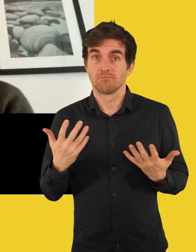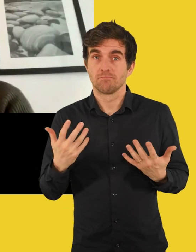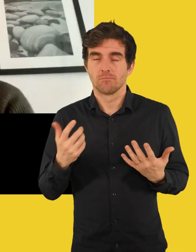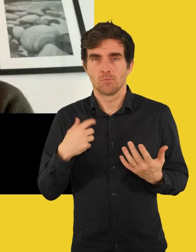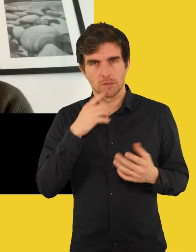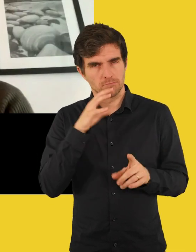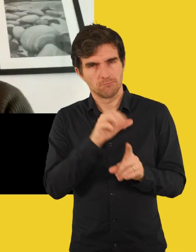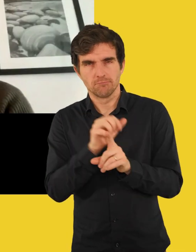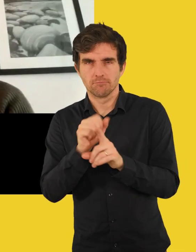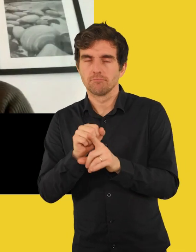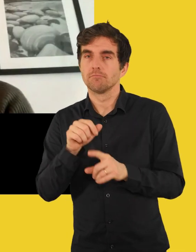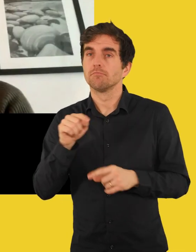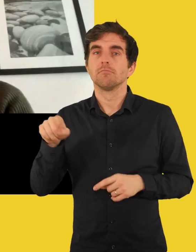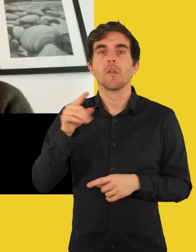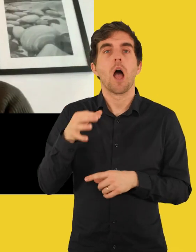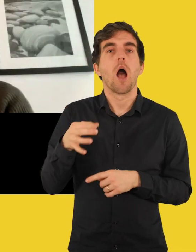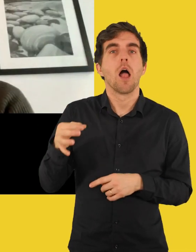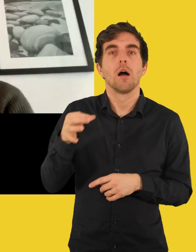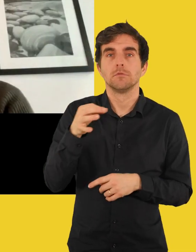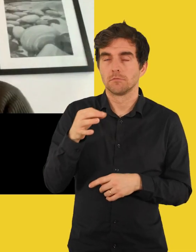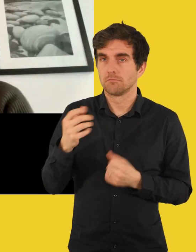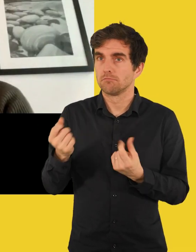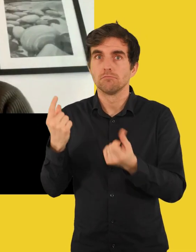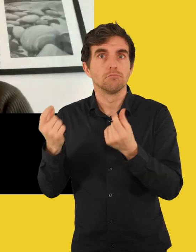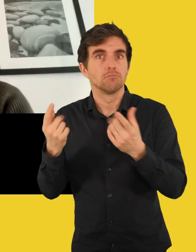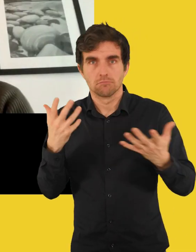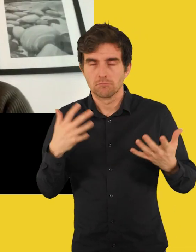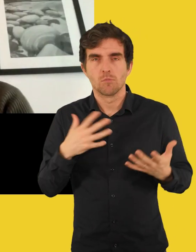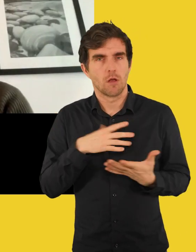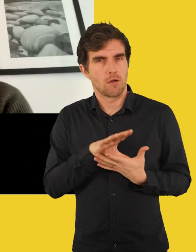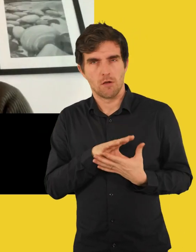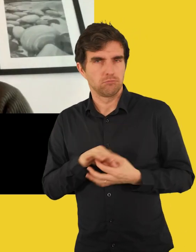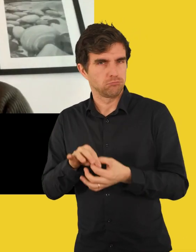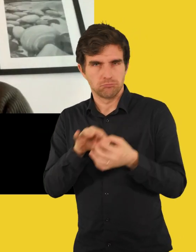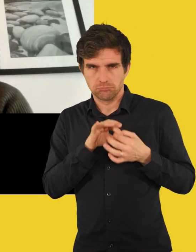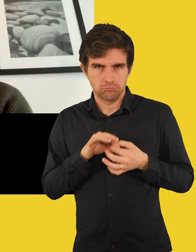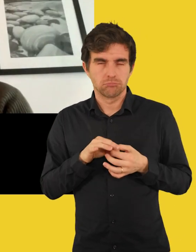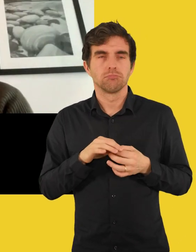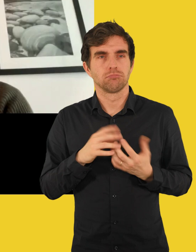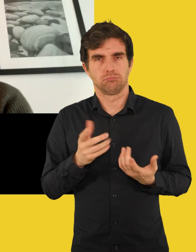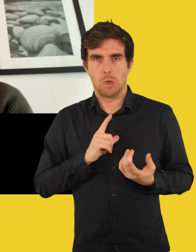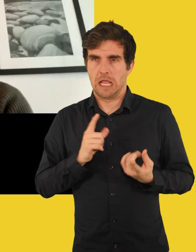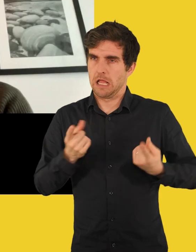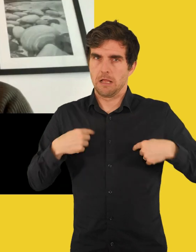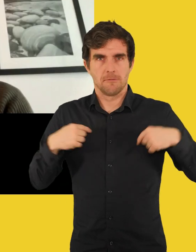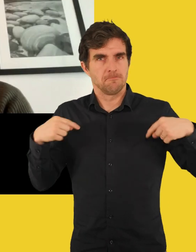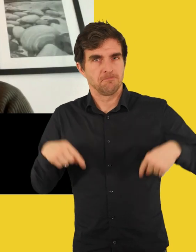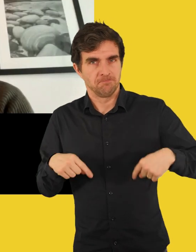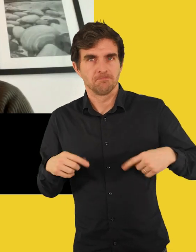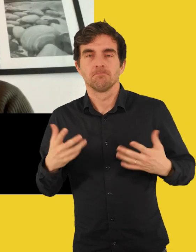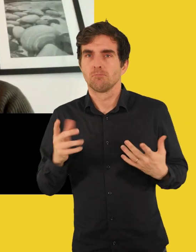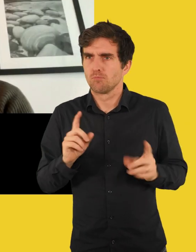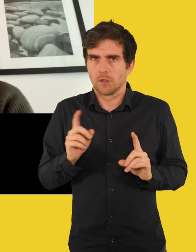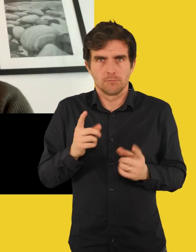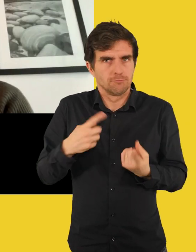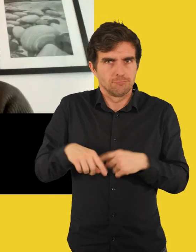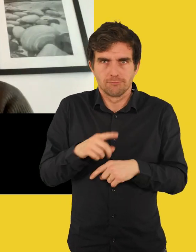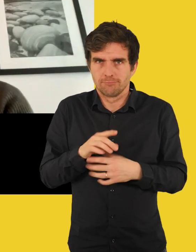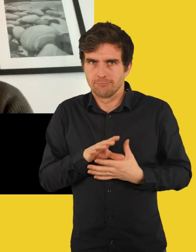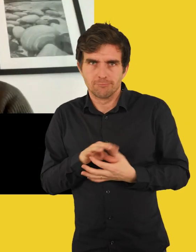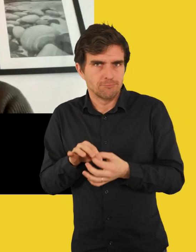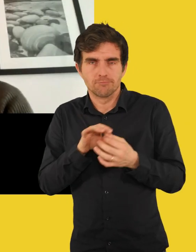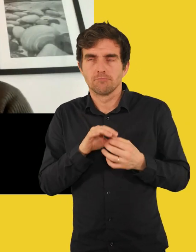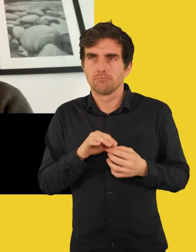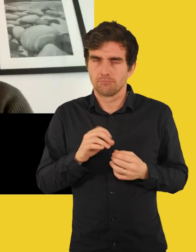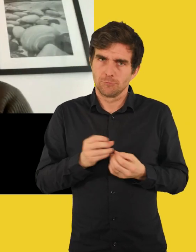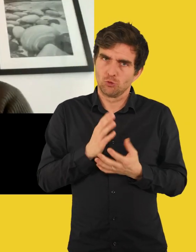voices. And again, this is about the spotlighting of the islands. Let's connect. This is what brings us encouragement. This is what brings us